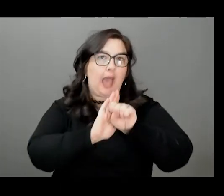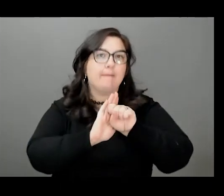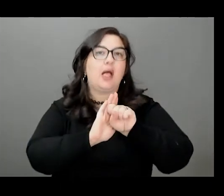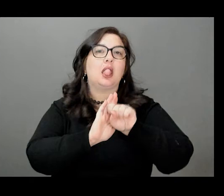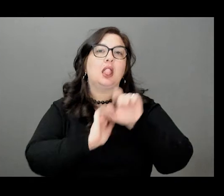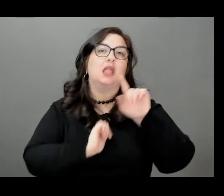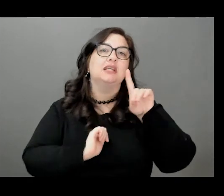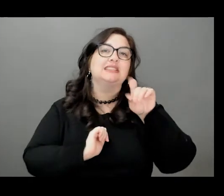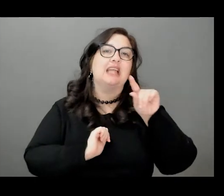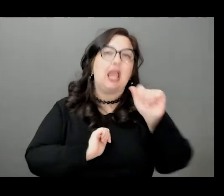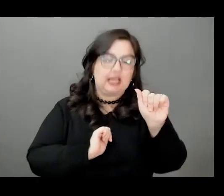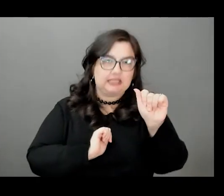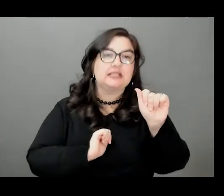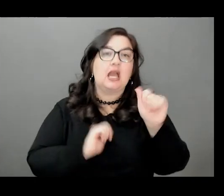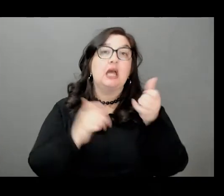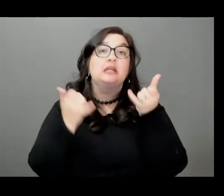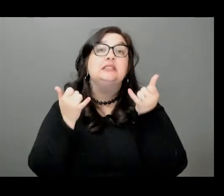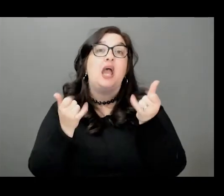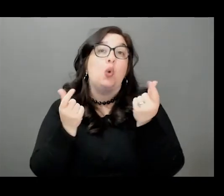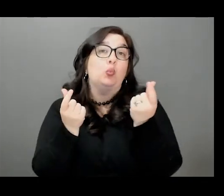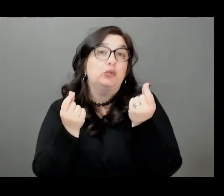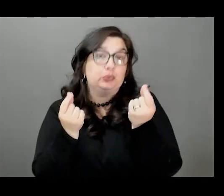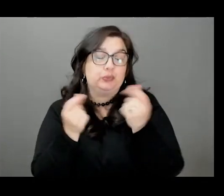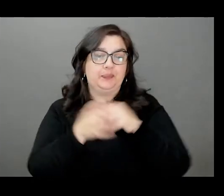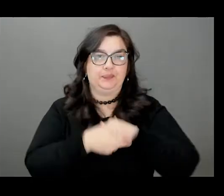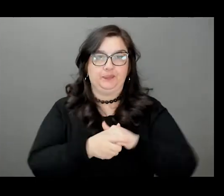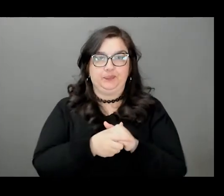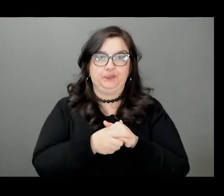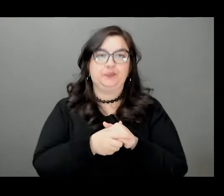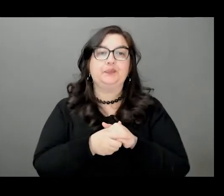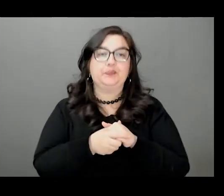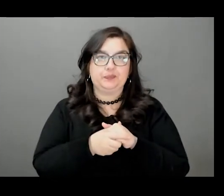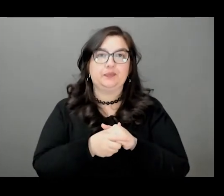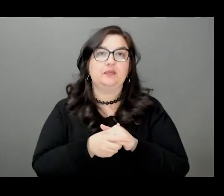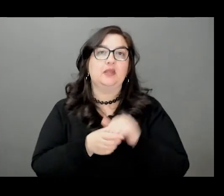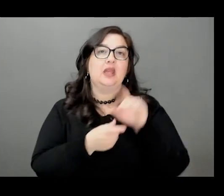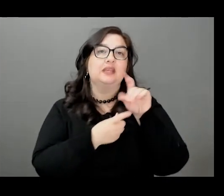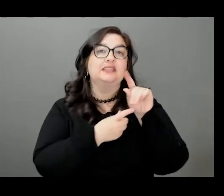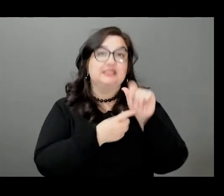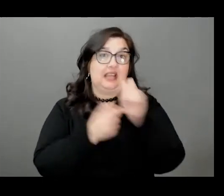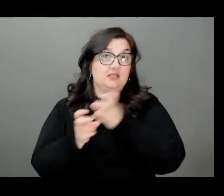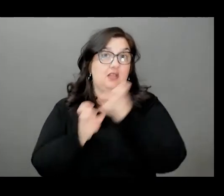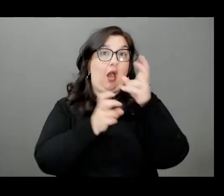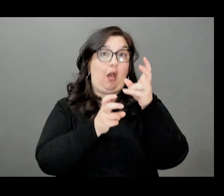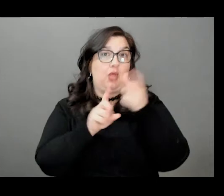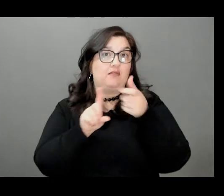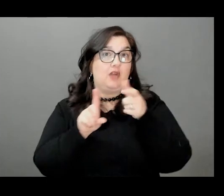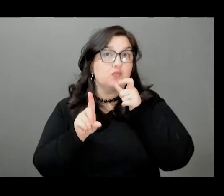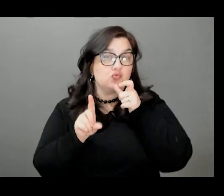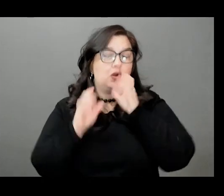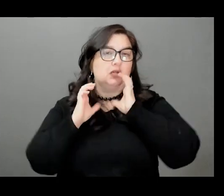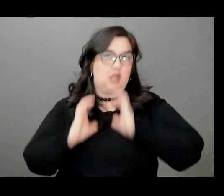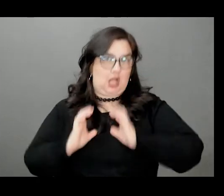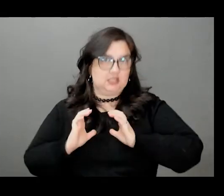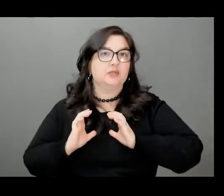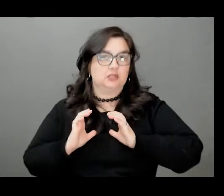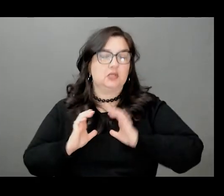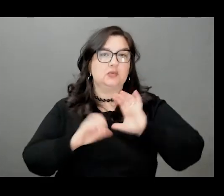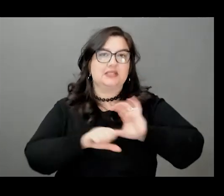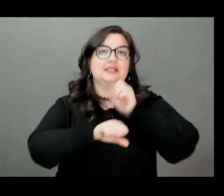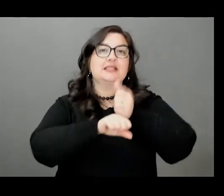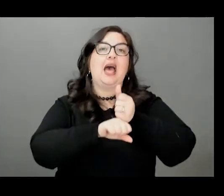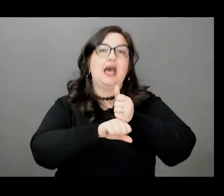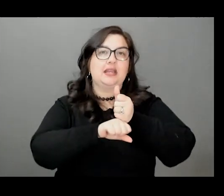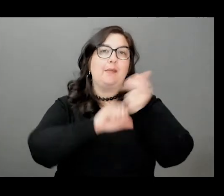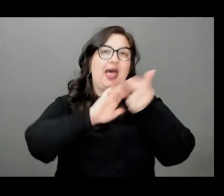scene. So once we have this sample, so this is the sample data. Now, then once the data is